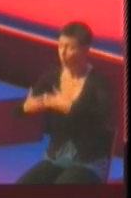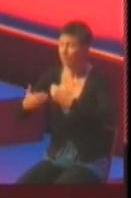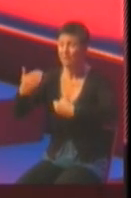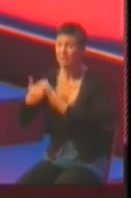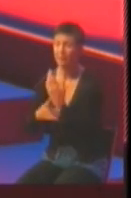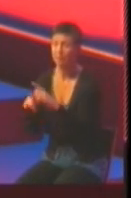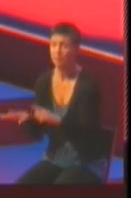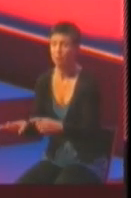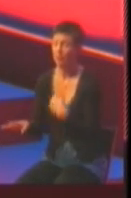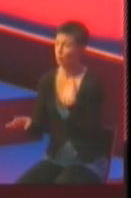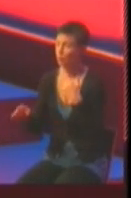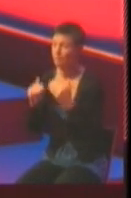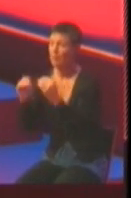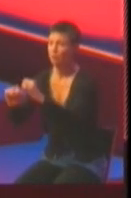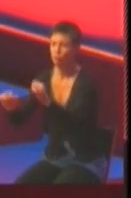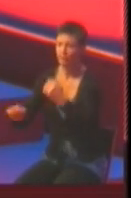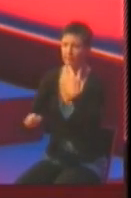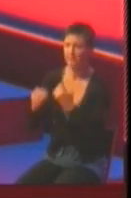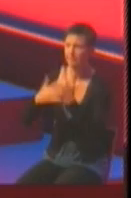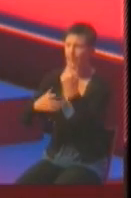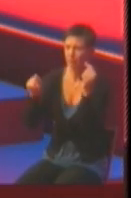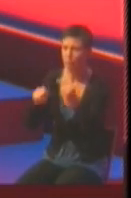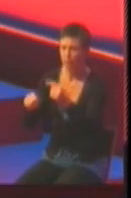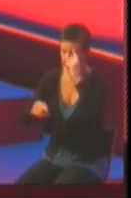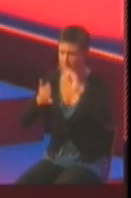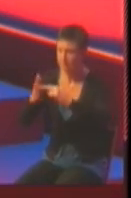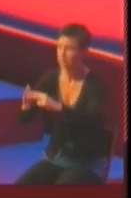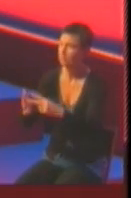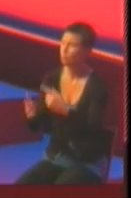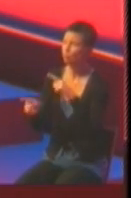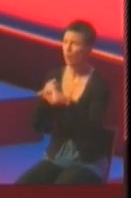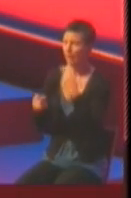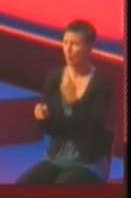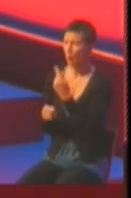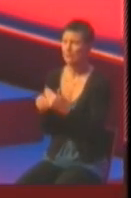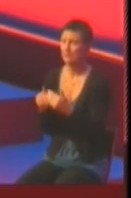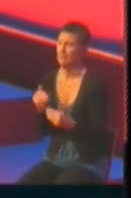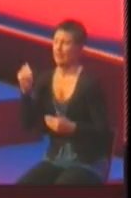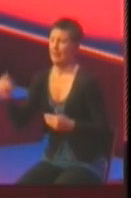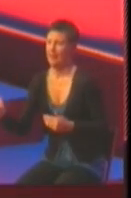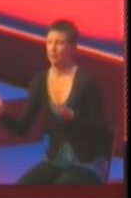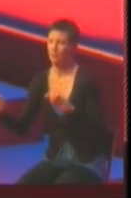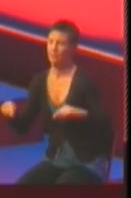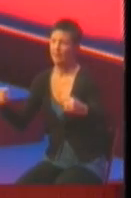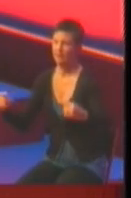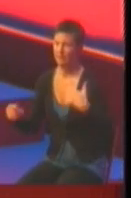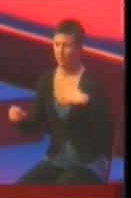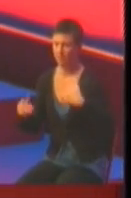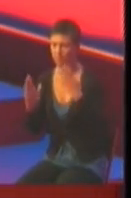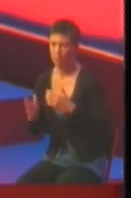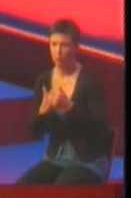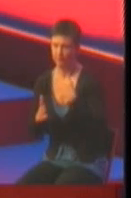too, that it keeps pace with the developing threat in order to get one step ahead of the enemy.